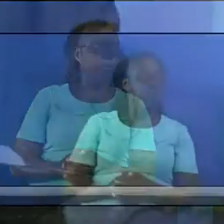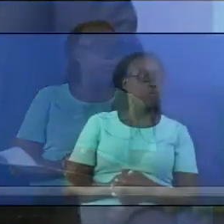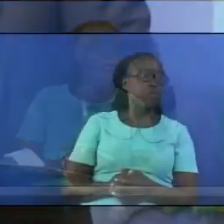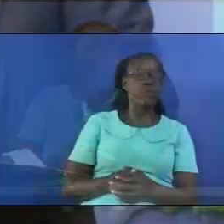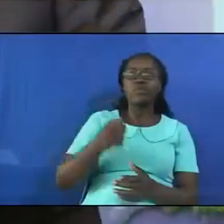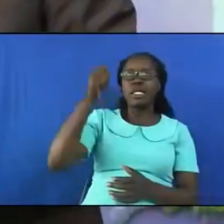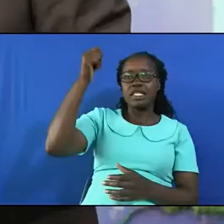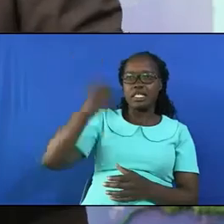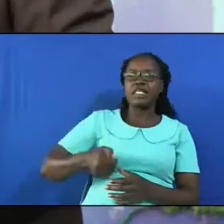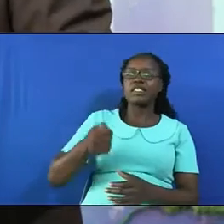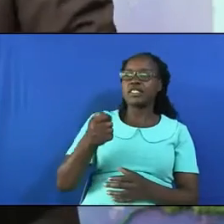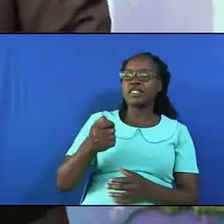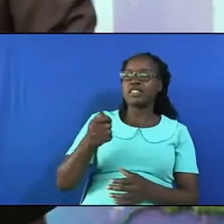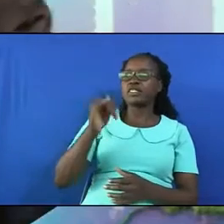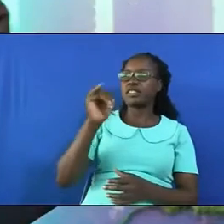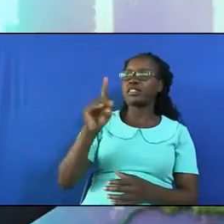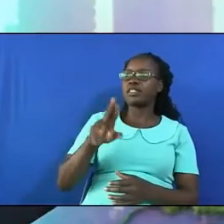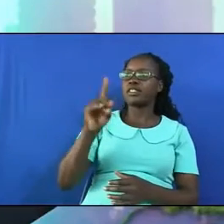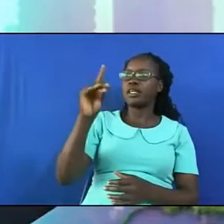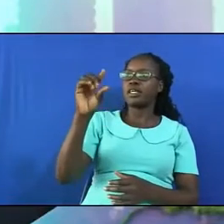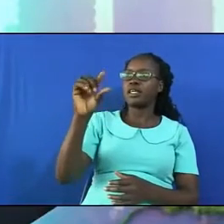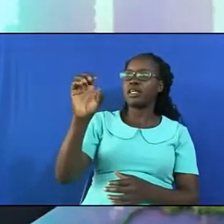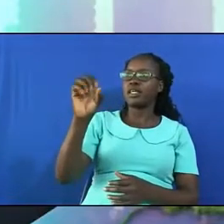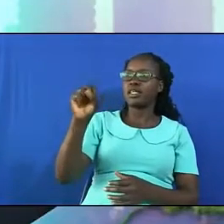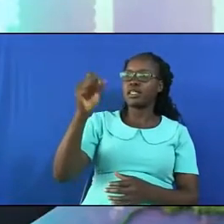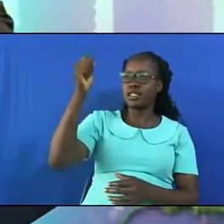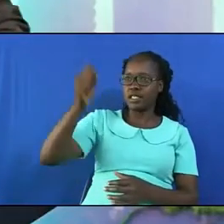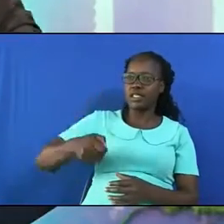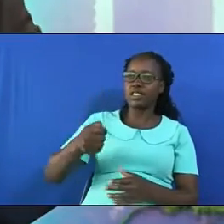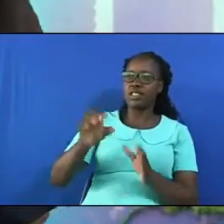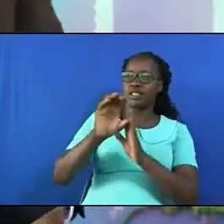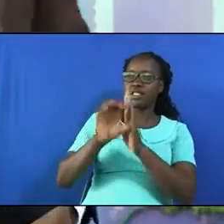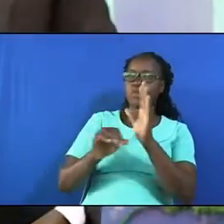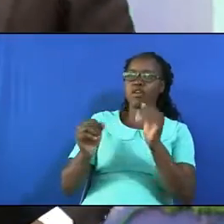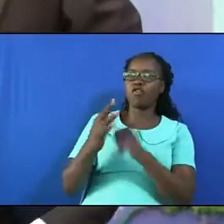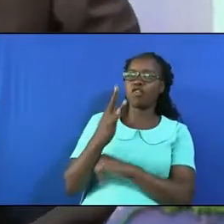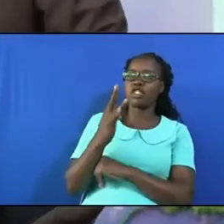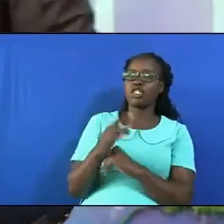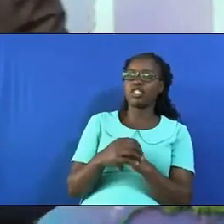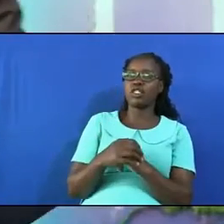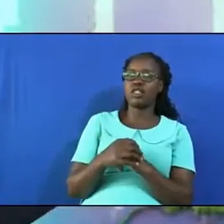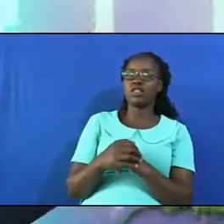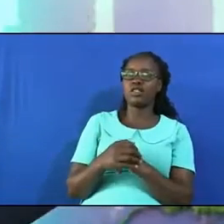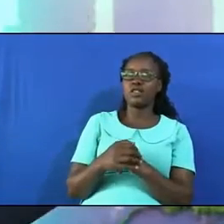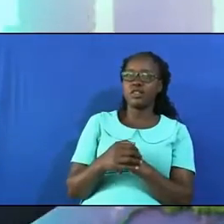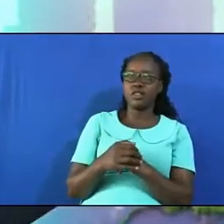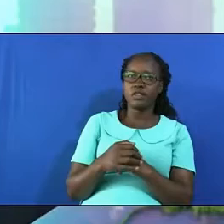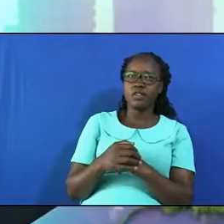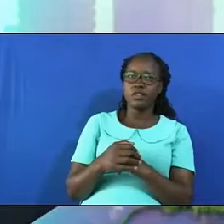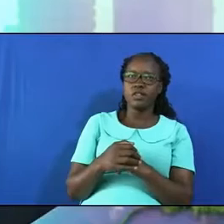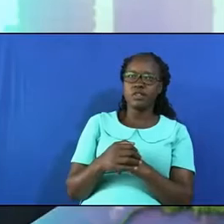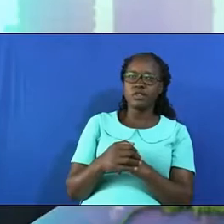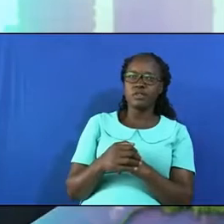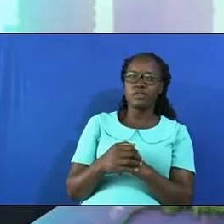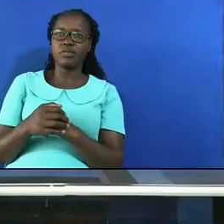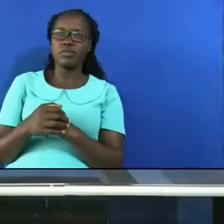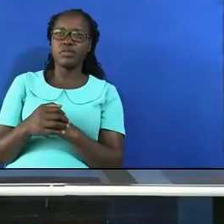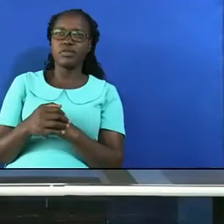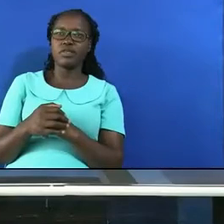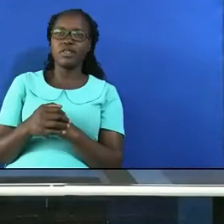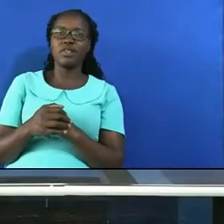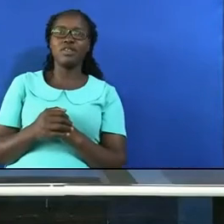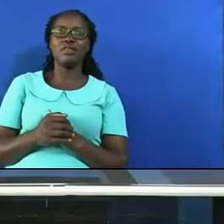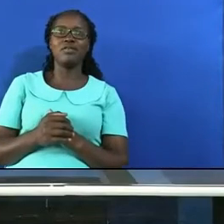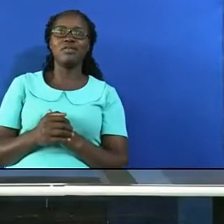Judges chapter 14. Judges chapter 14. We will make it to Revelation. We are now in Judges, isn't it? How many books